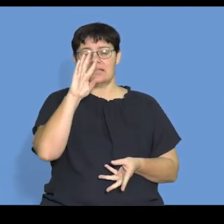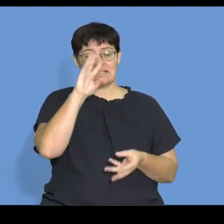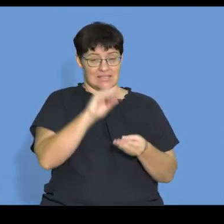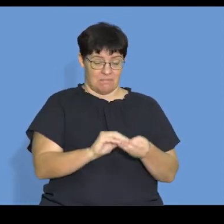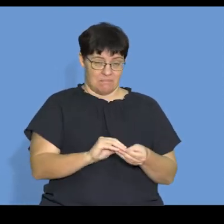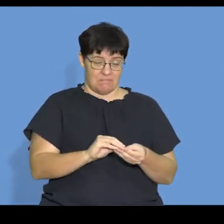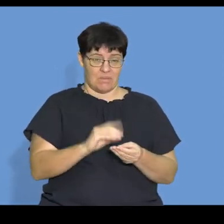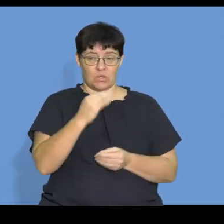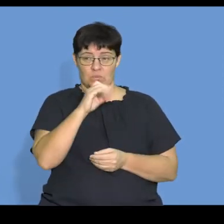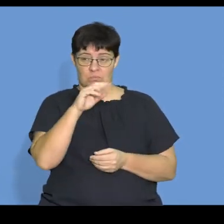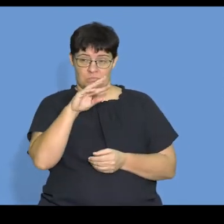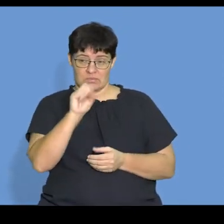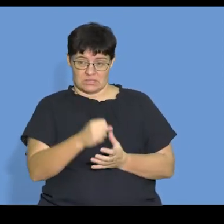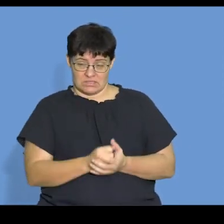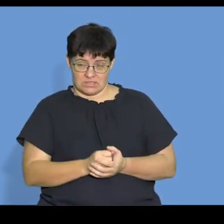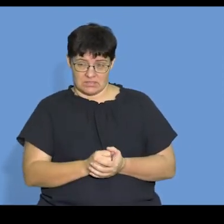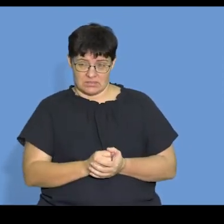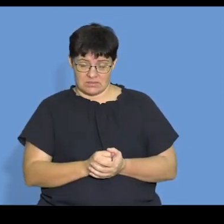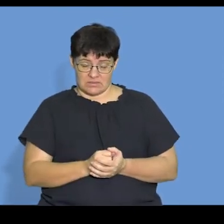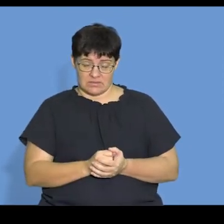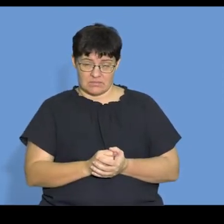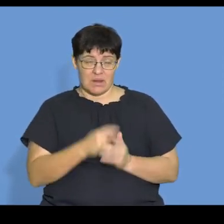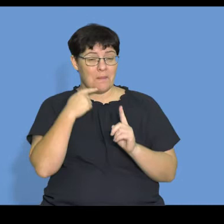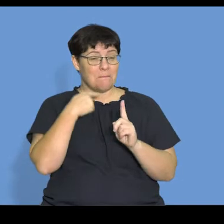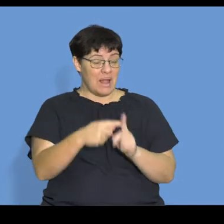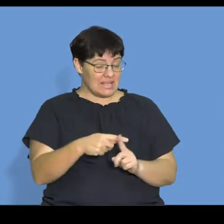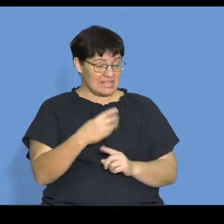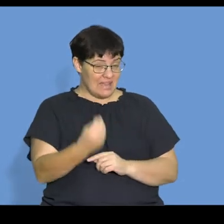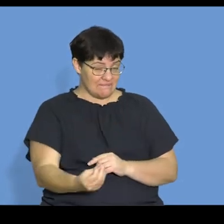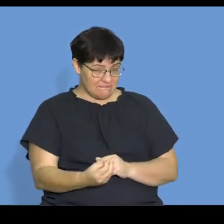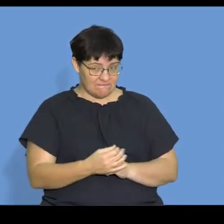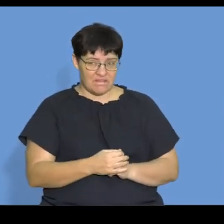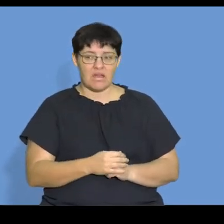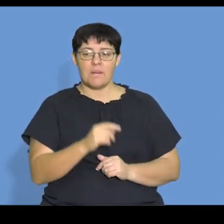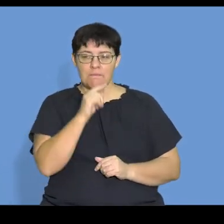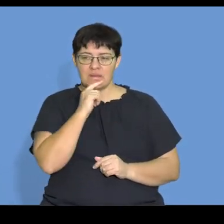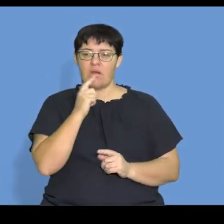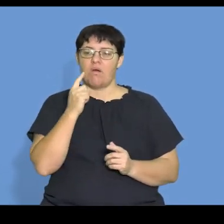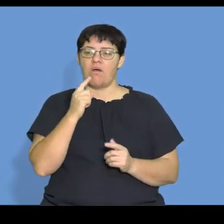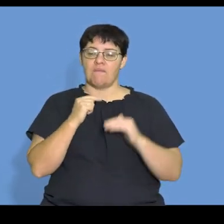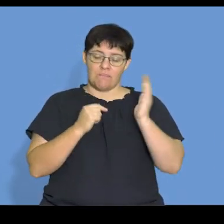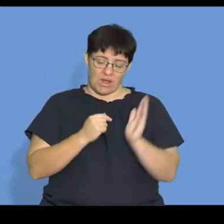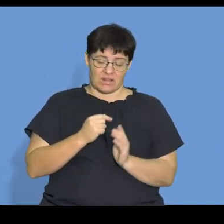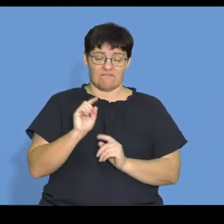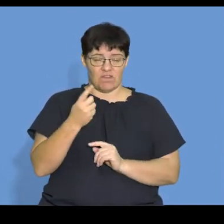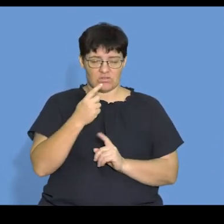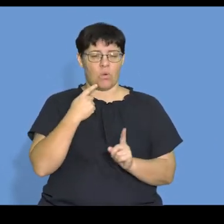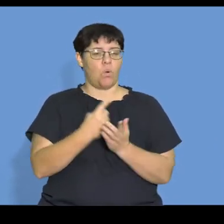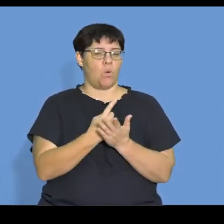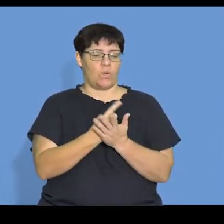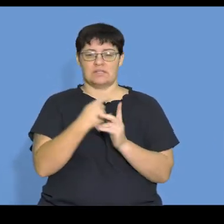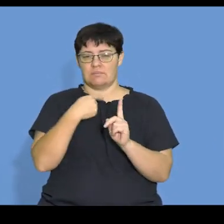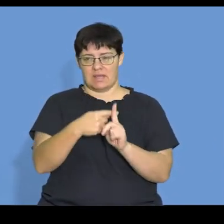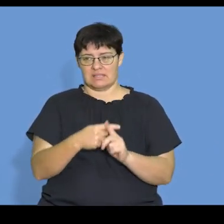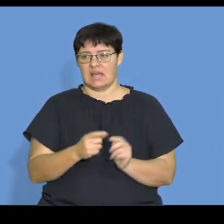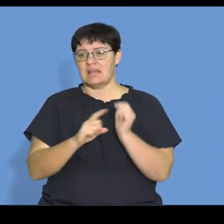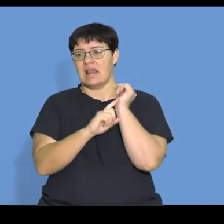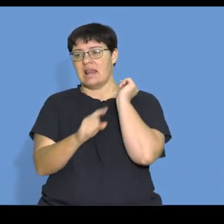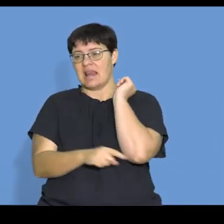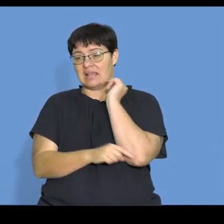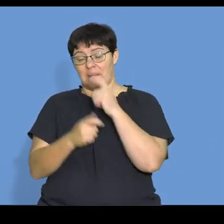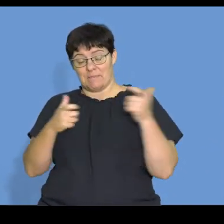the first bracket that you're always going to write will always have a plus, and then the last term of the bigger bracket